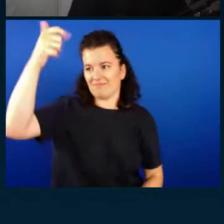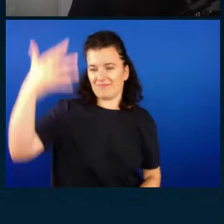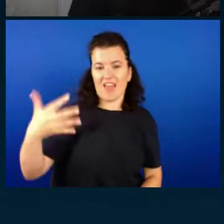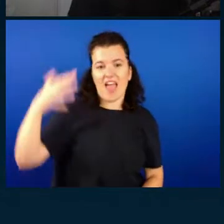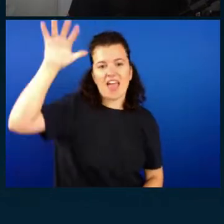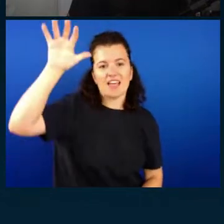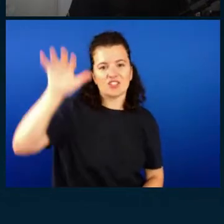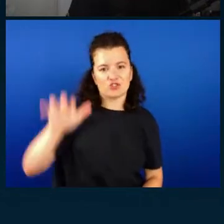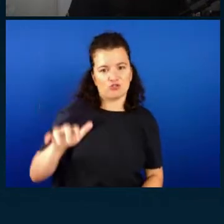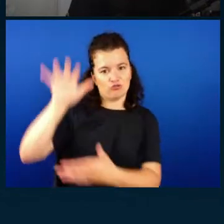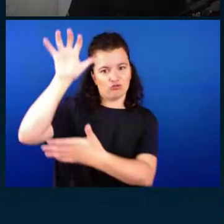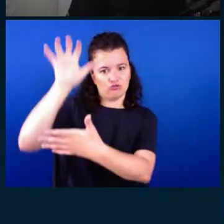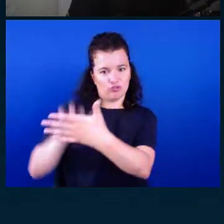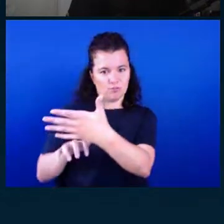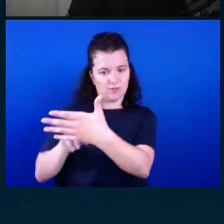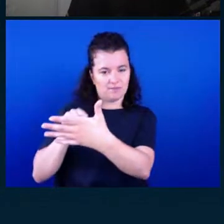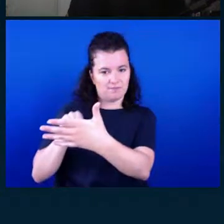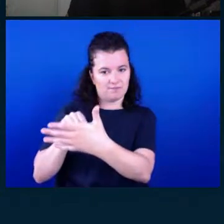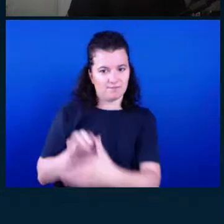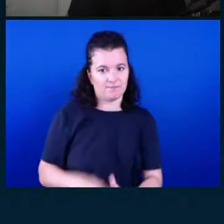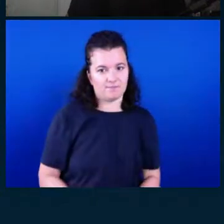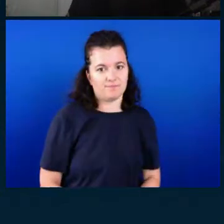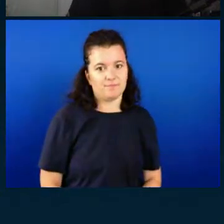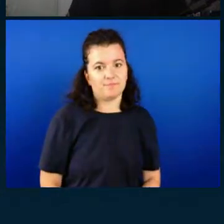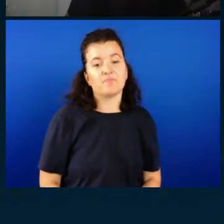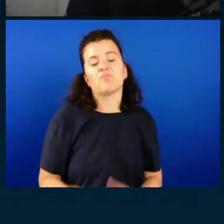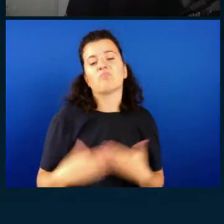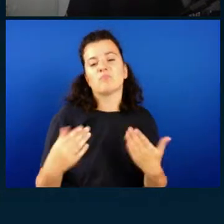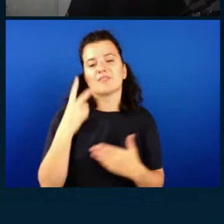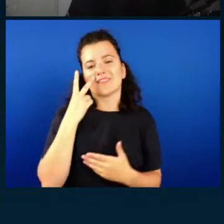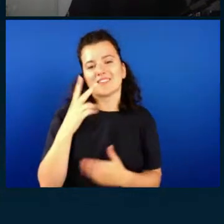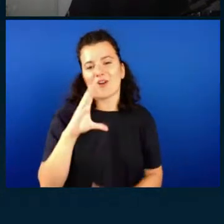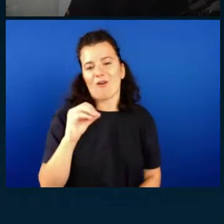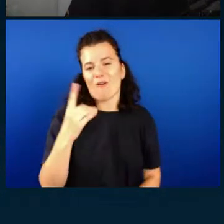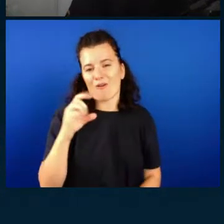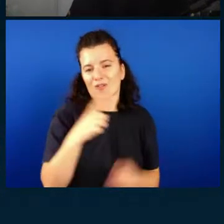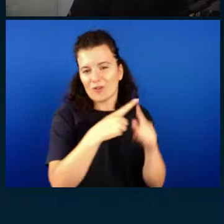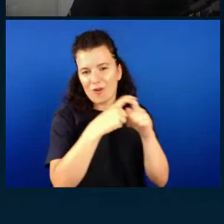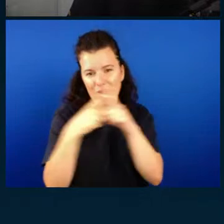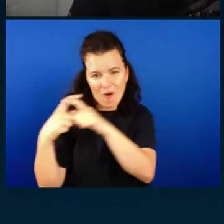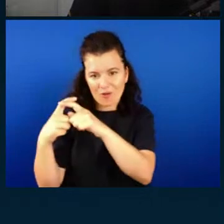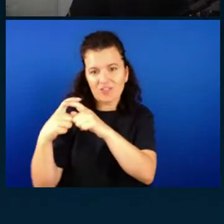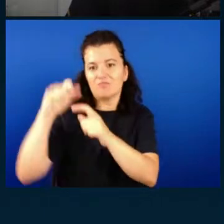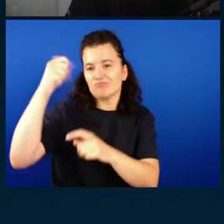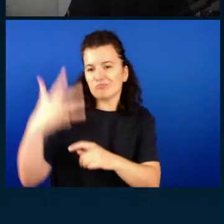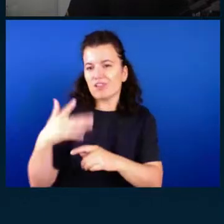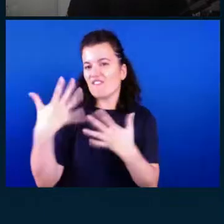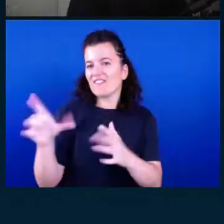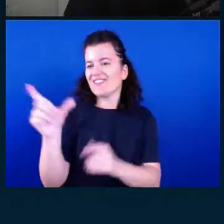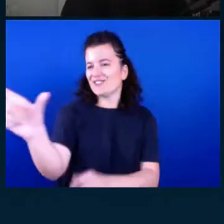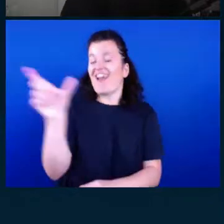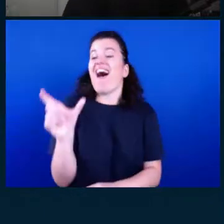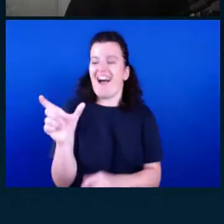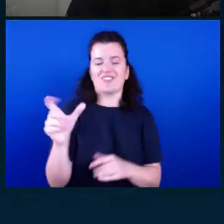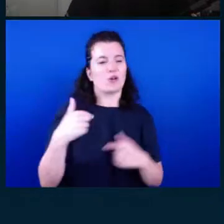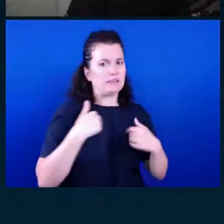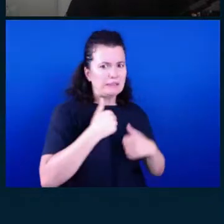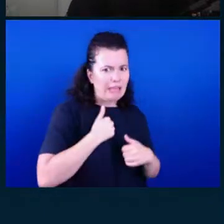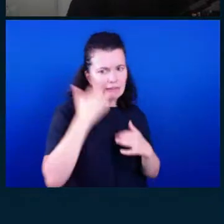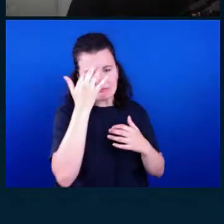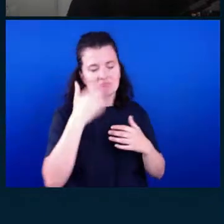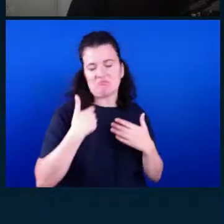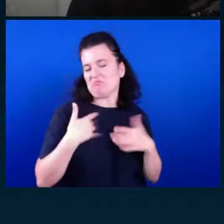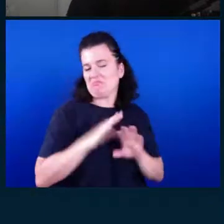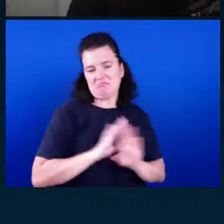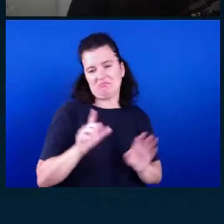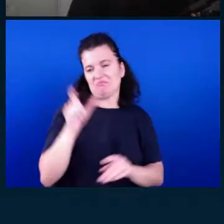magic. It generates some code for me, which is great. So because then I don't have to. And now let's see if I can run